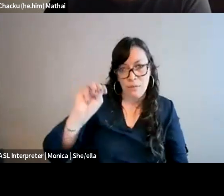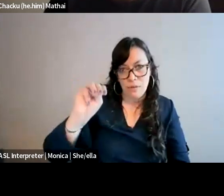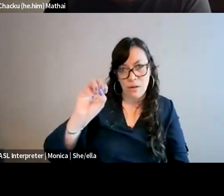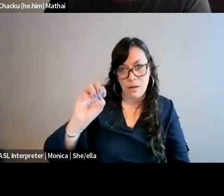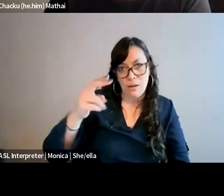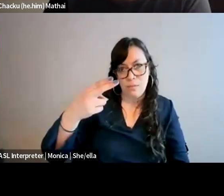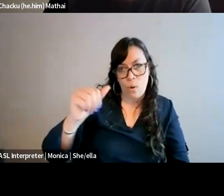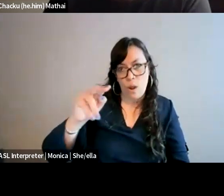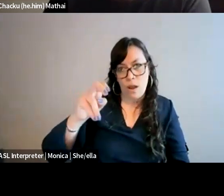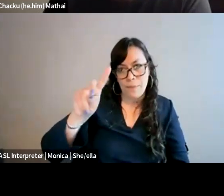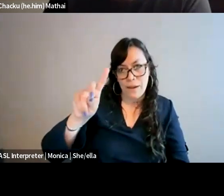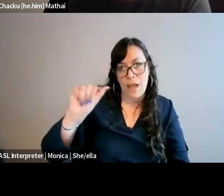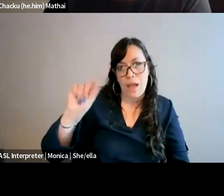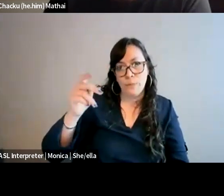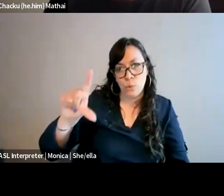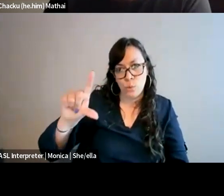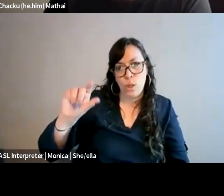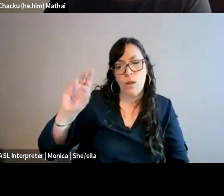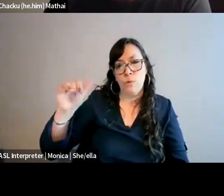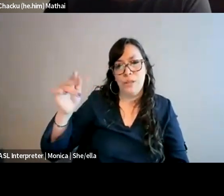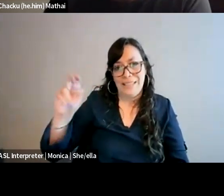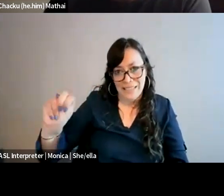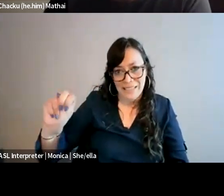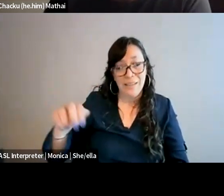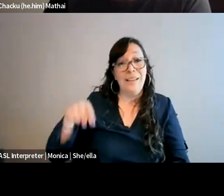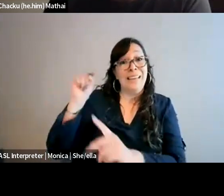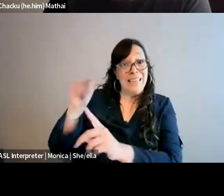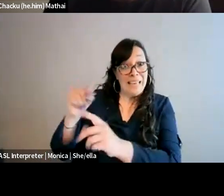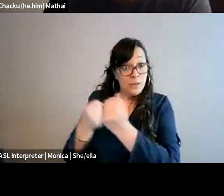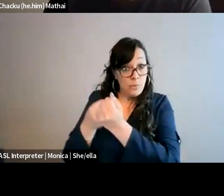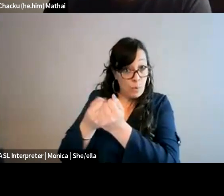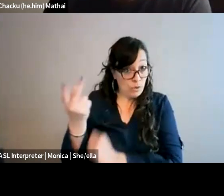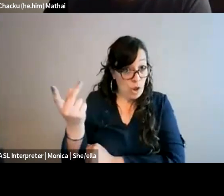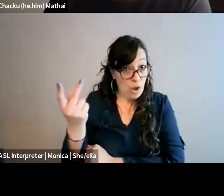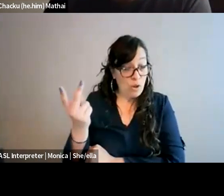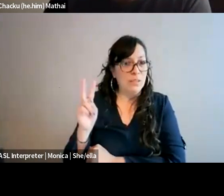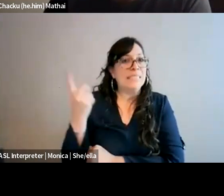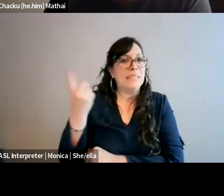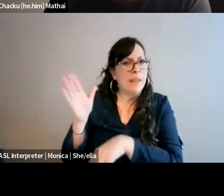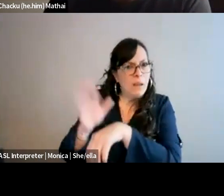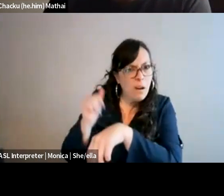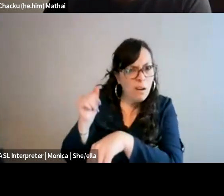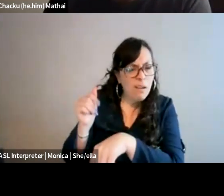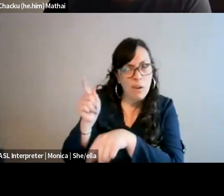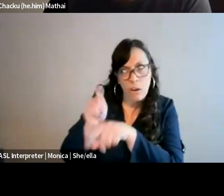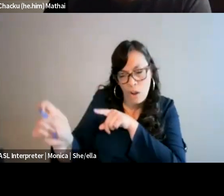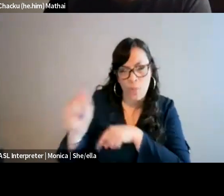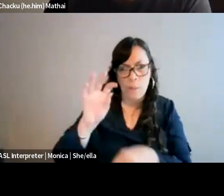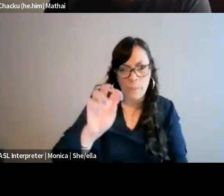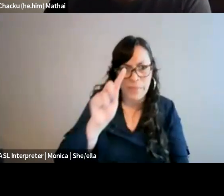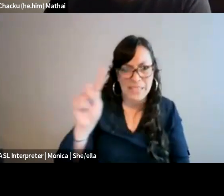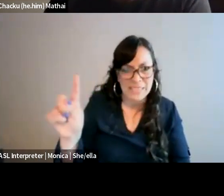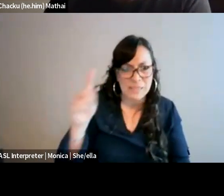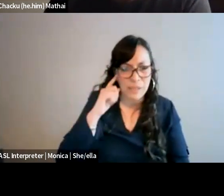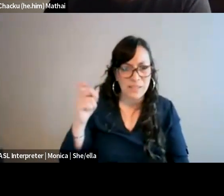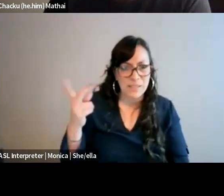Abdul Muyuhin. And he was had a support dog, and someone called the police because he had a support dog